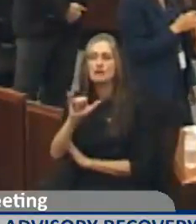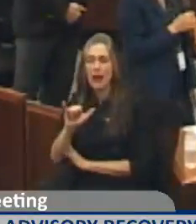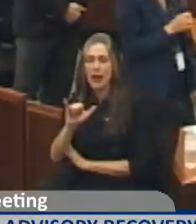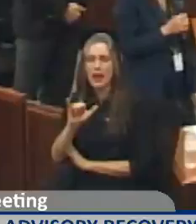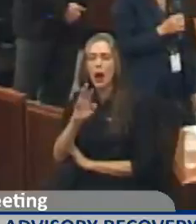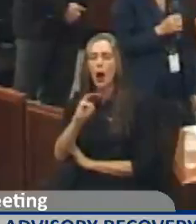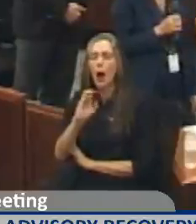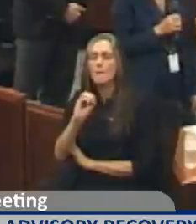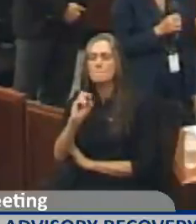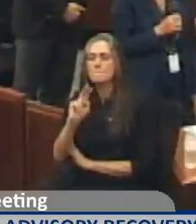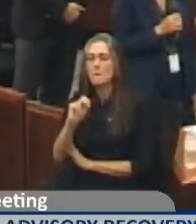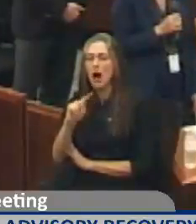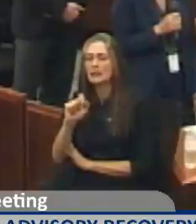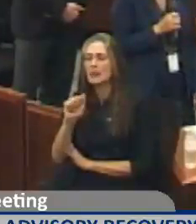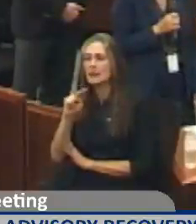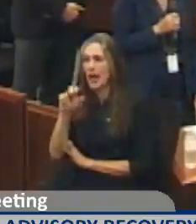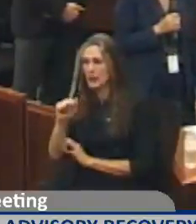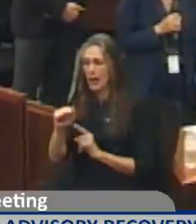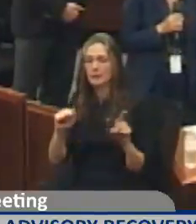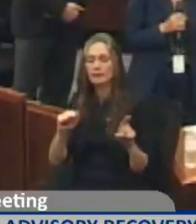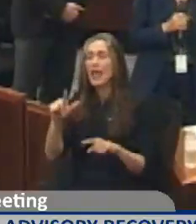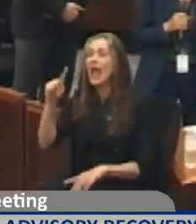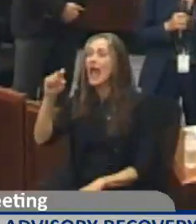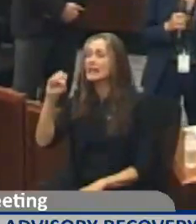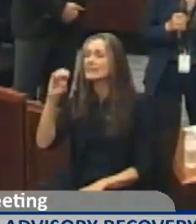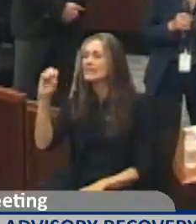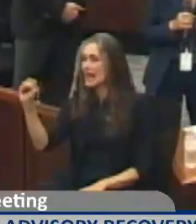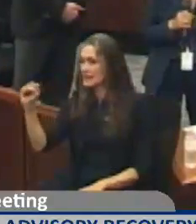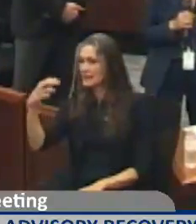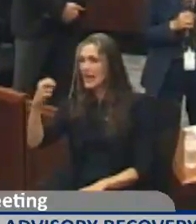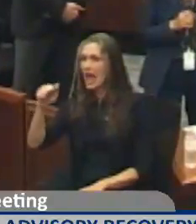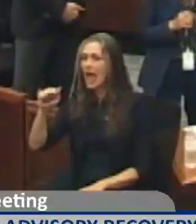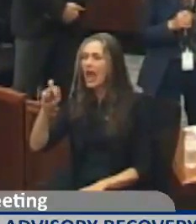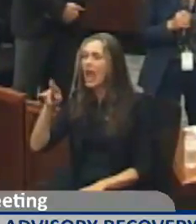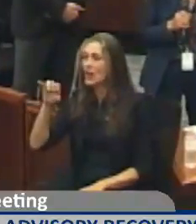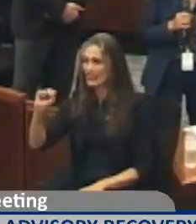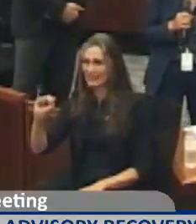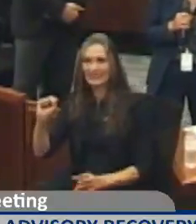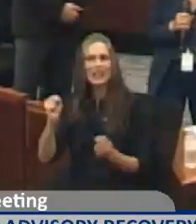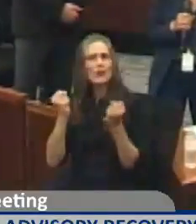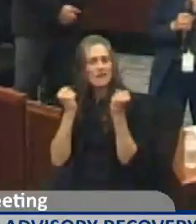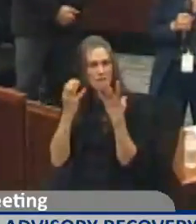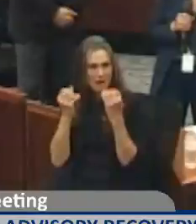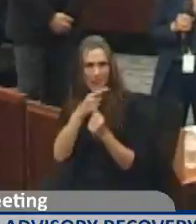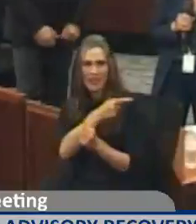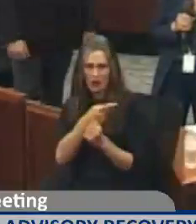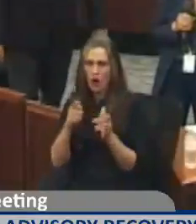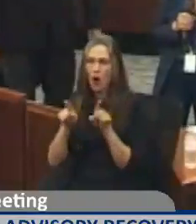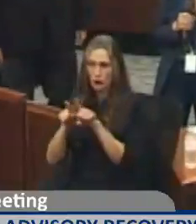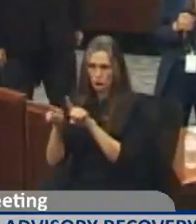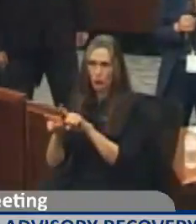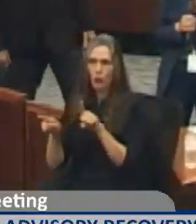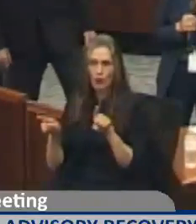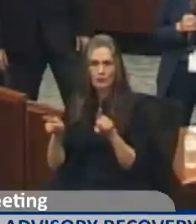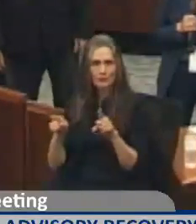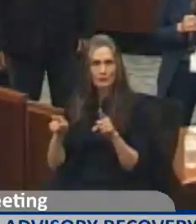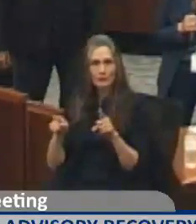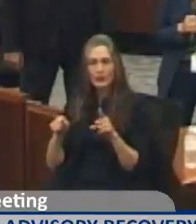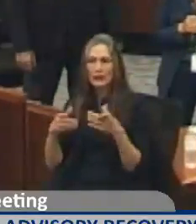through the process. That's what we're here for. And the people sitting next to me at the table, Jeff Wilson is